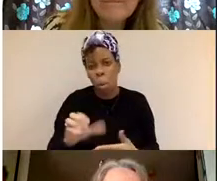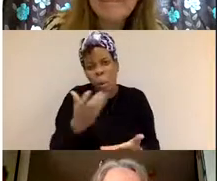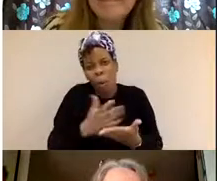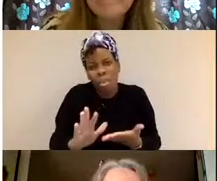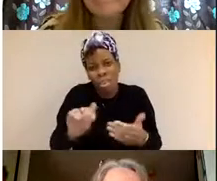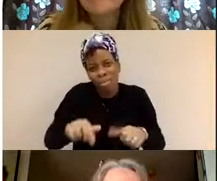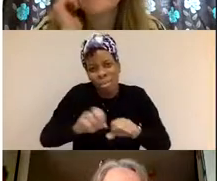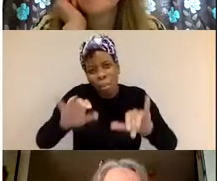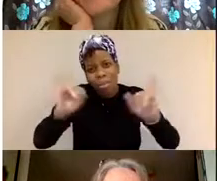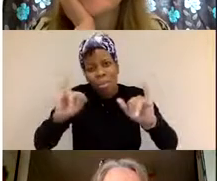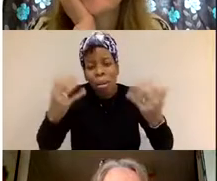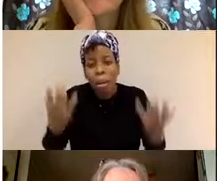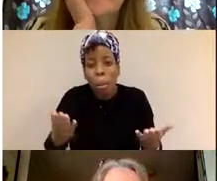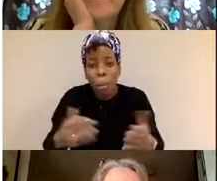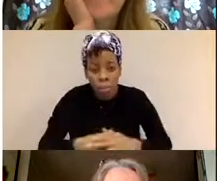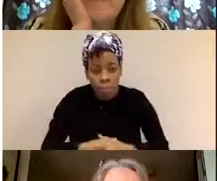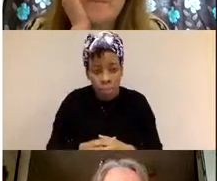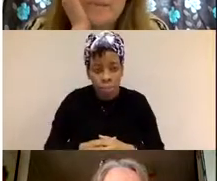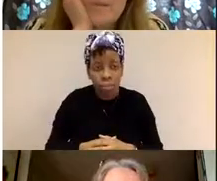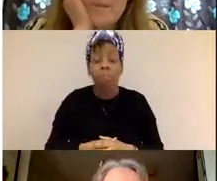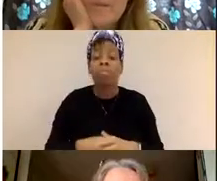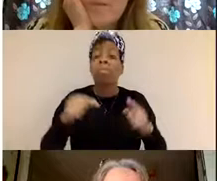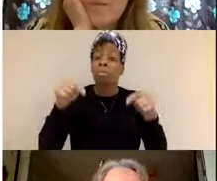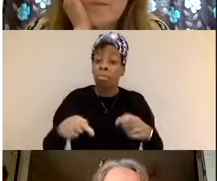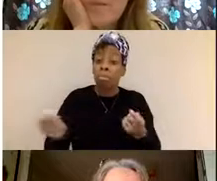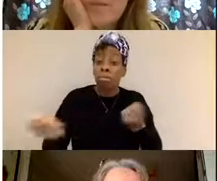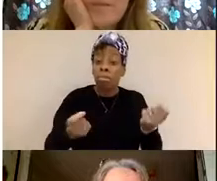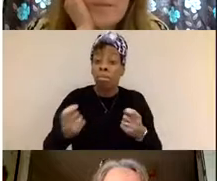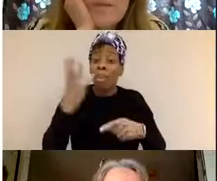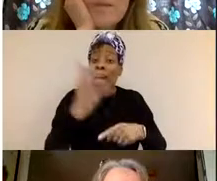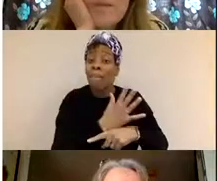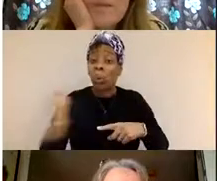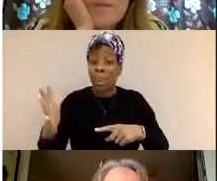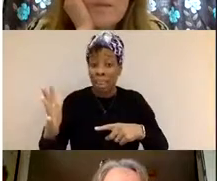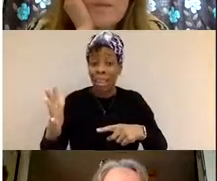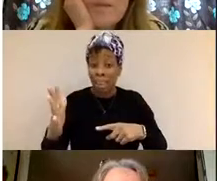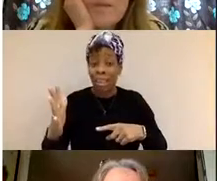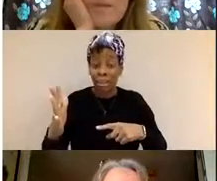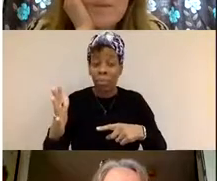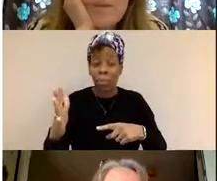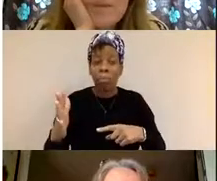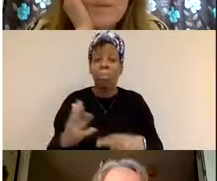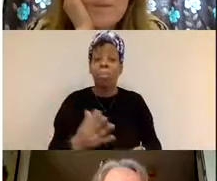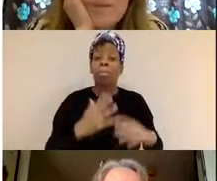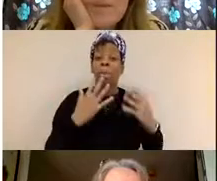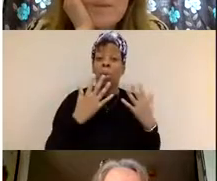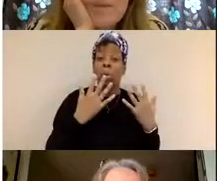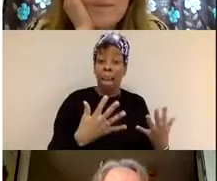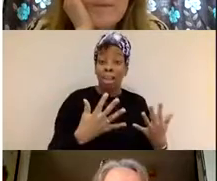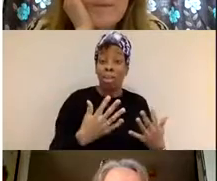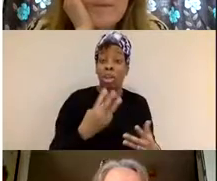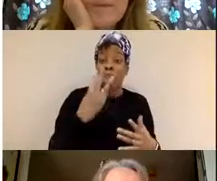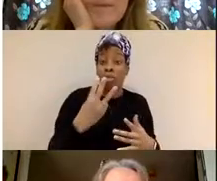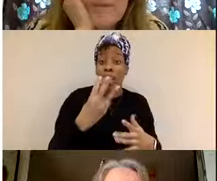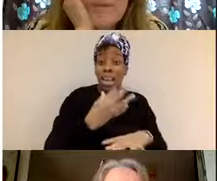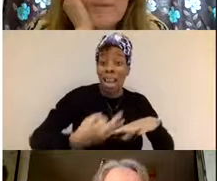circumstances. So we're going to be running it across 5 weeks, and there'll be 2 3-hour sessions a week for 5 weeks.